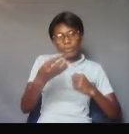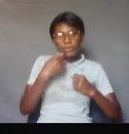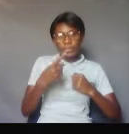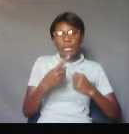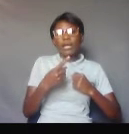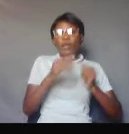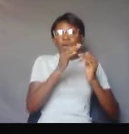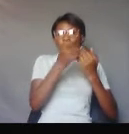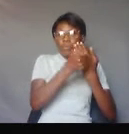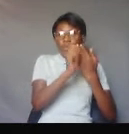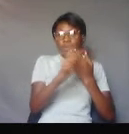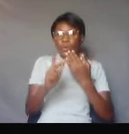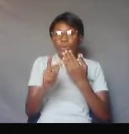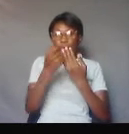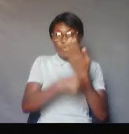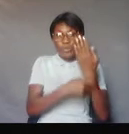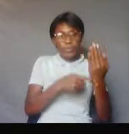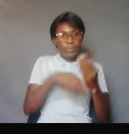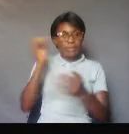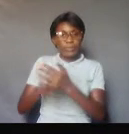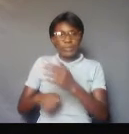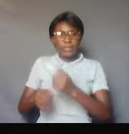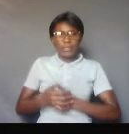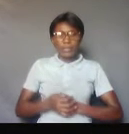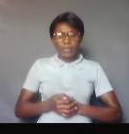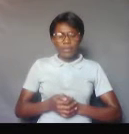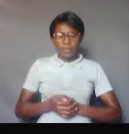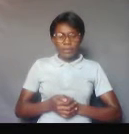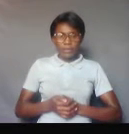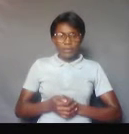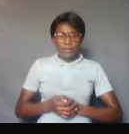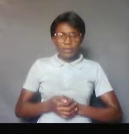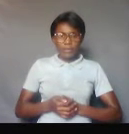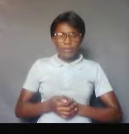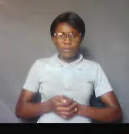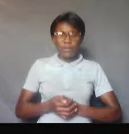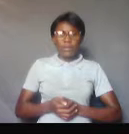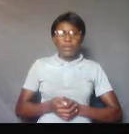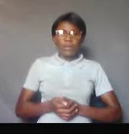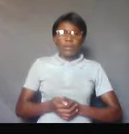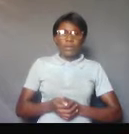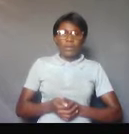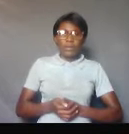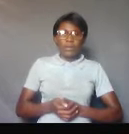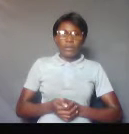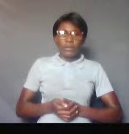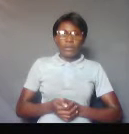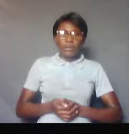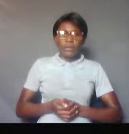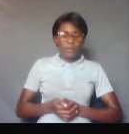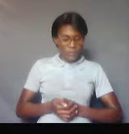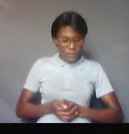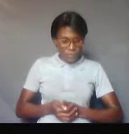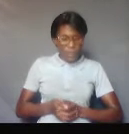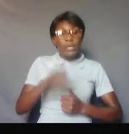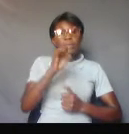has been stolen from people, from real people, to grapple with their own realities and to engage the biblical text.